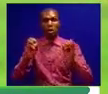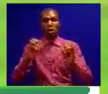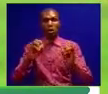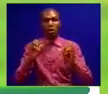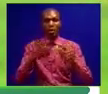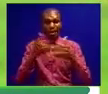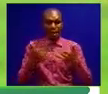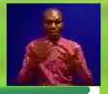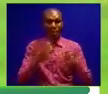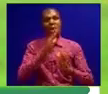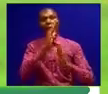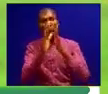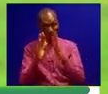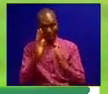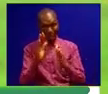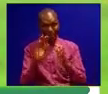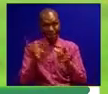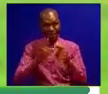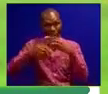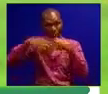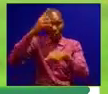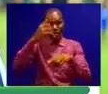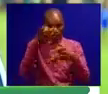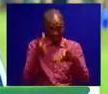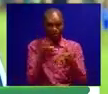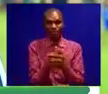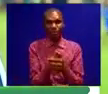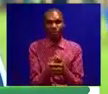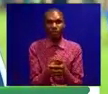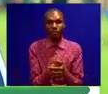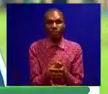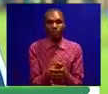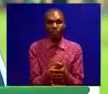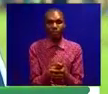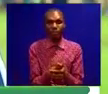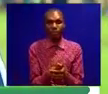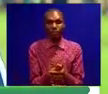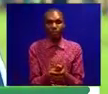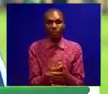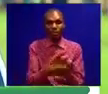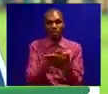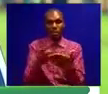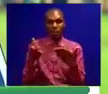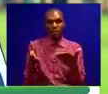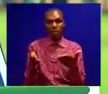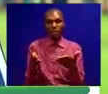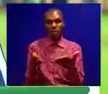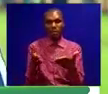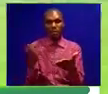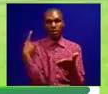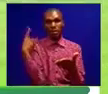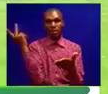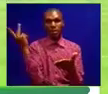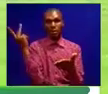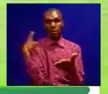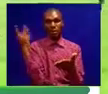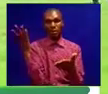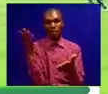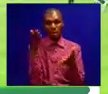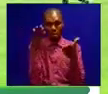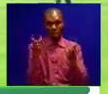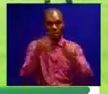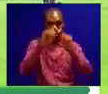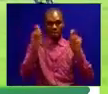bangete ngojo tubwa toro itmo goals compared to the weekend na koru European tour ngase getine team ya